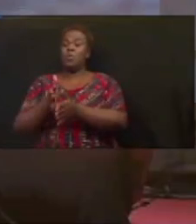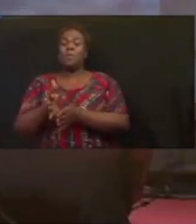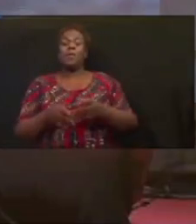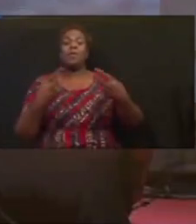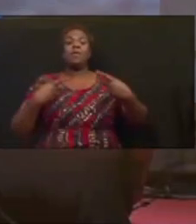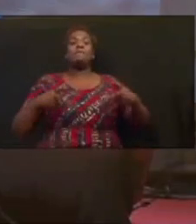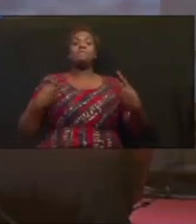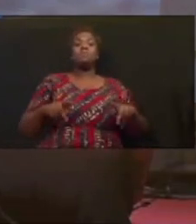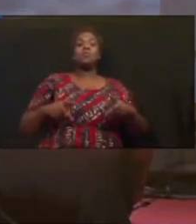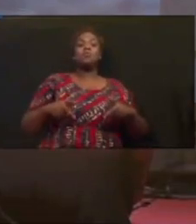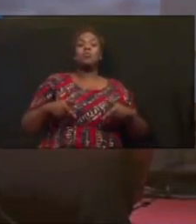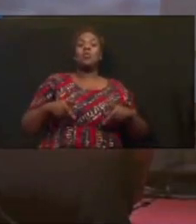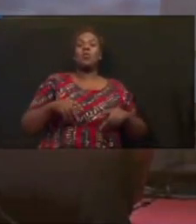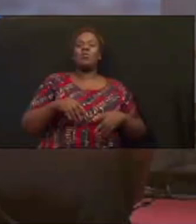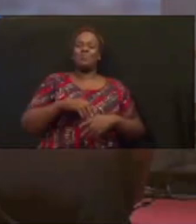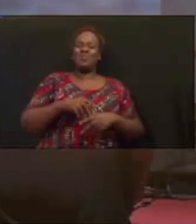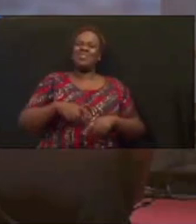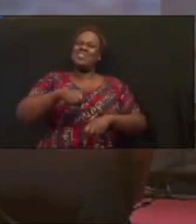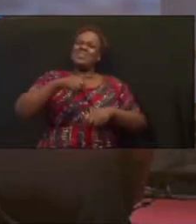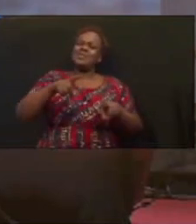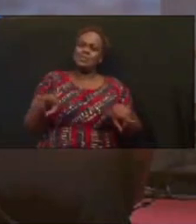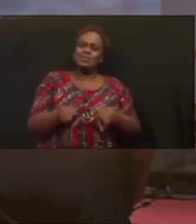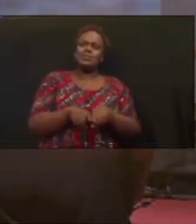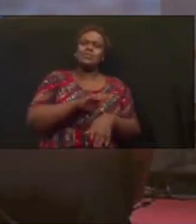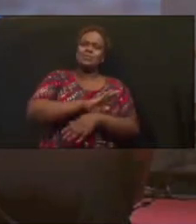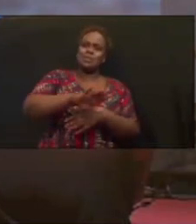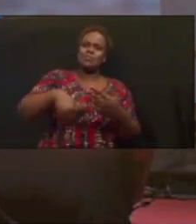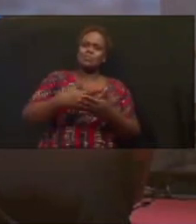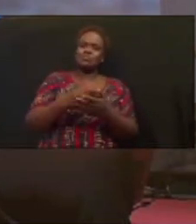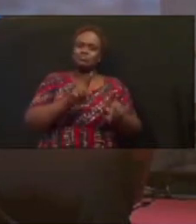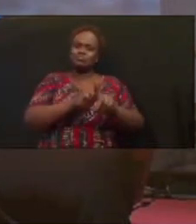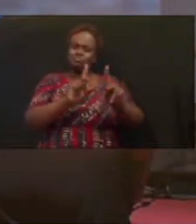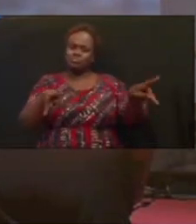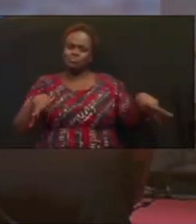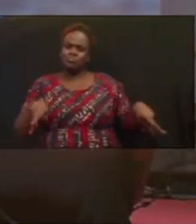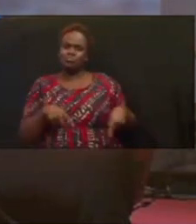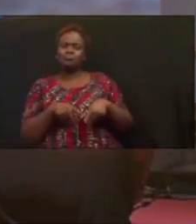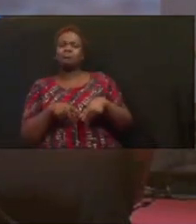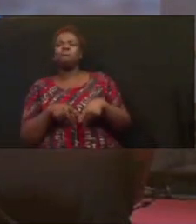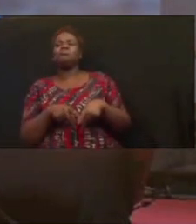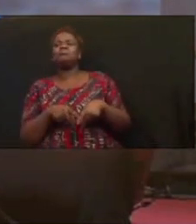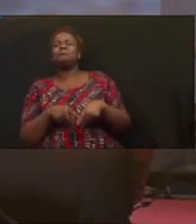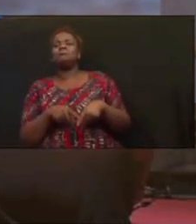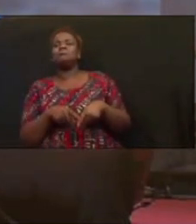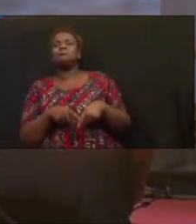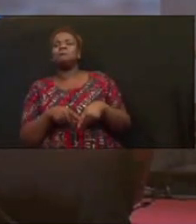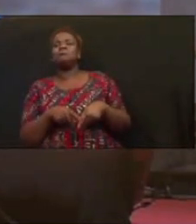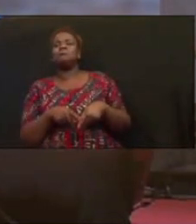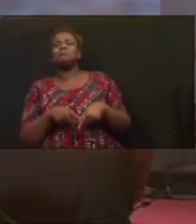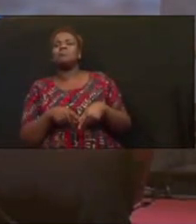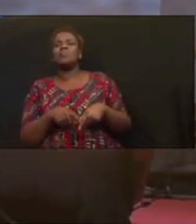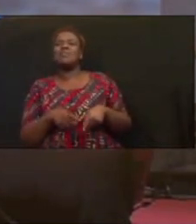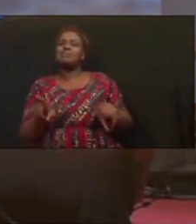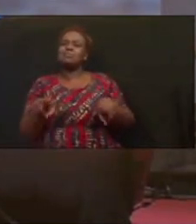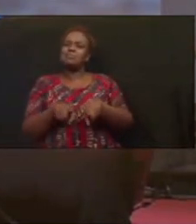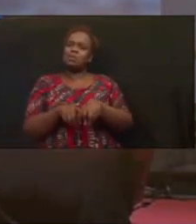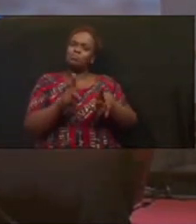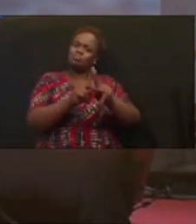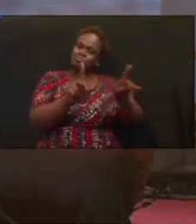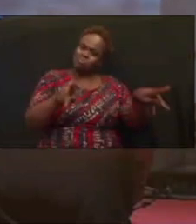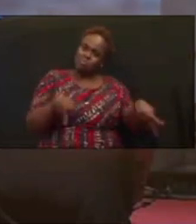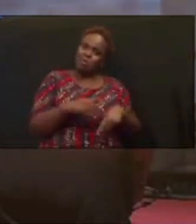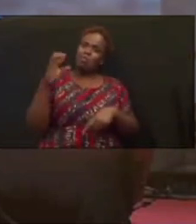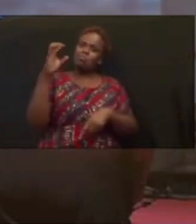it was in Egypt. Prosperity, Egypt. Wisdom, Egypt. Cain did well as far